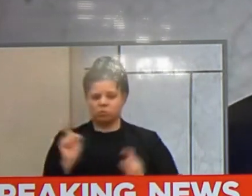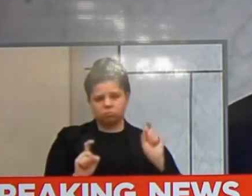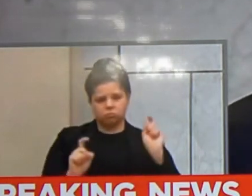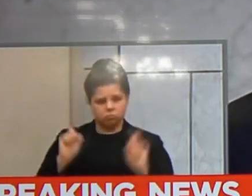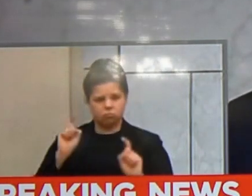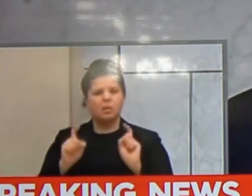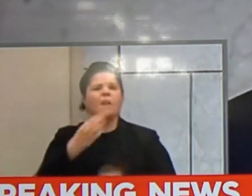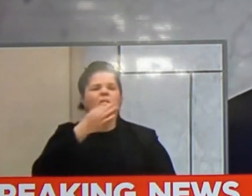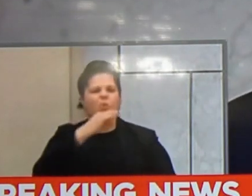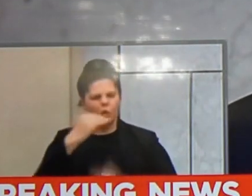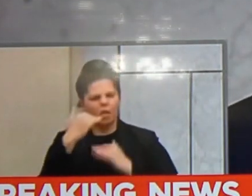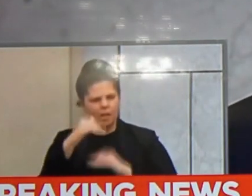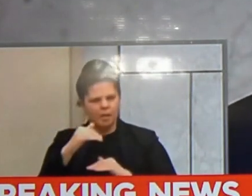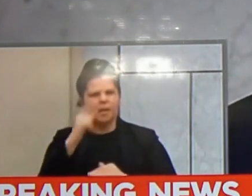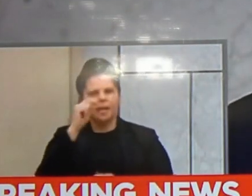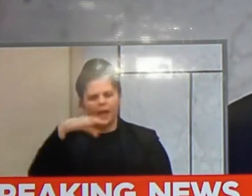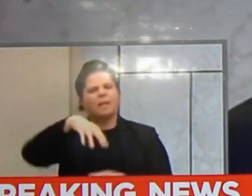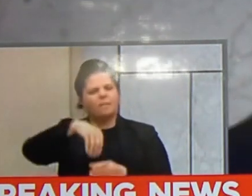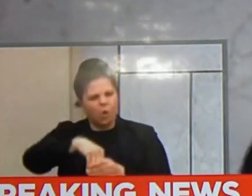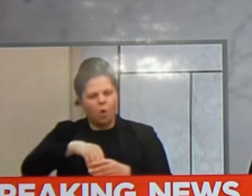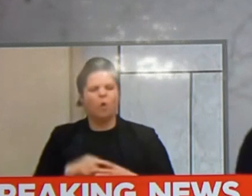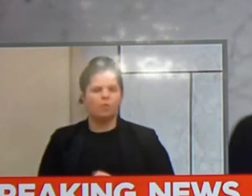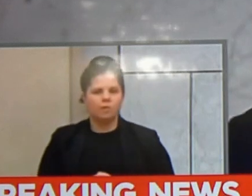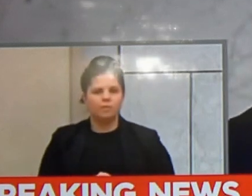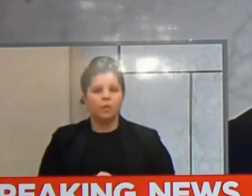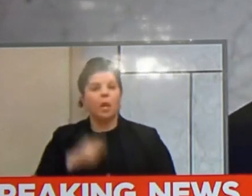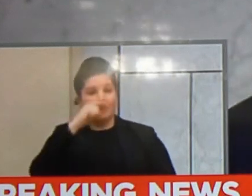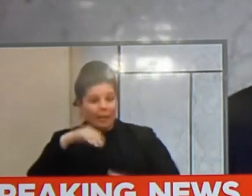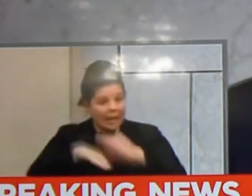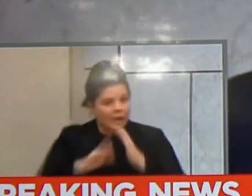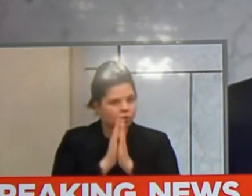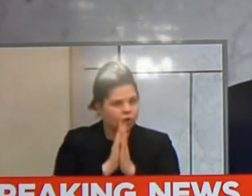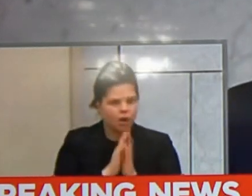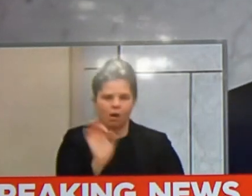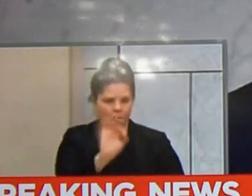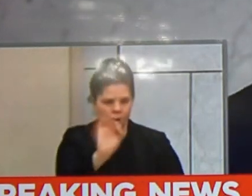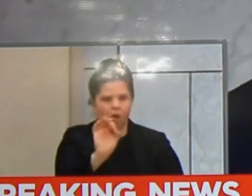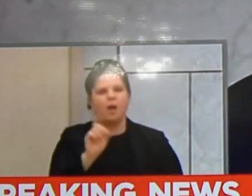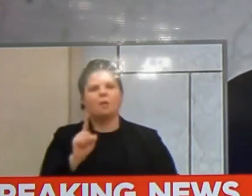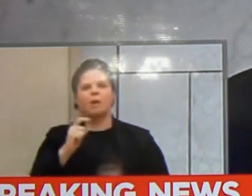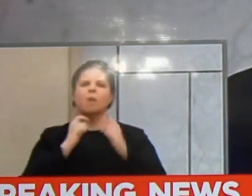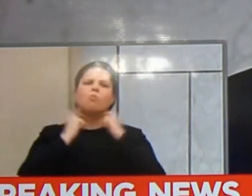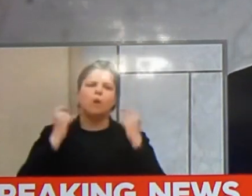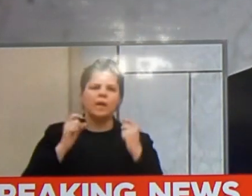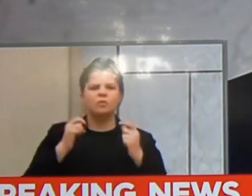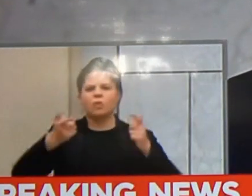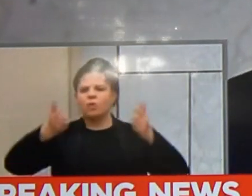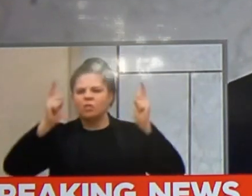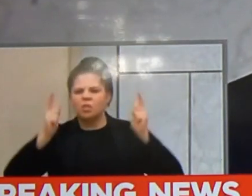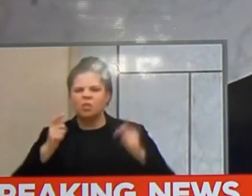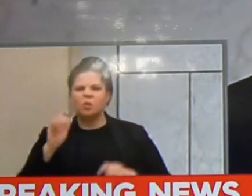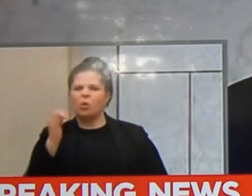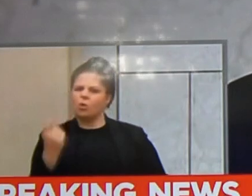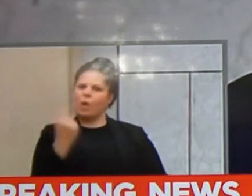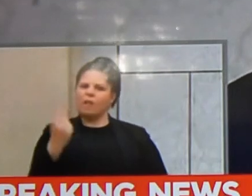part in the celebration of those services, not people going to church, it's the priests and the others formally involved in the conducting